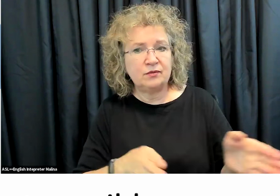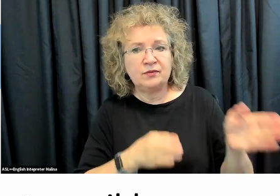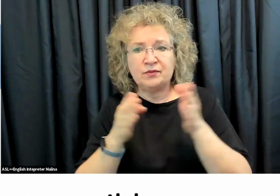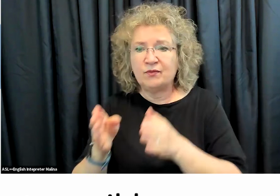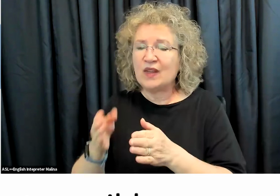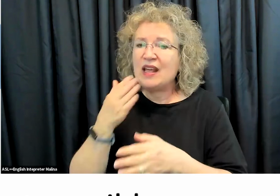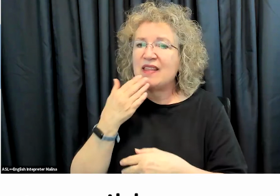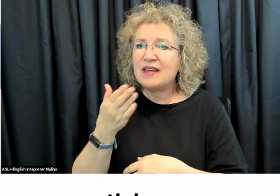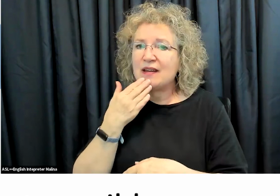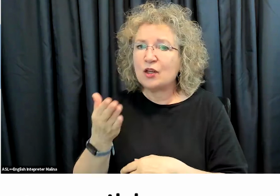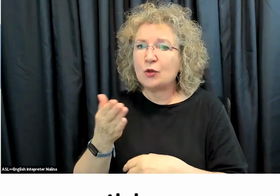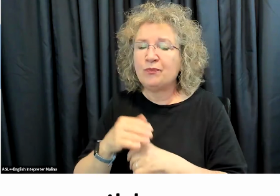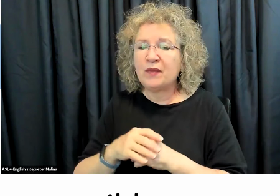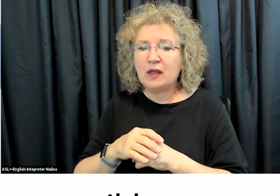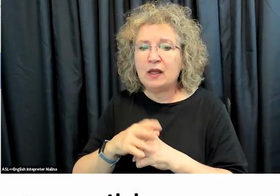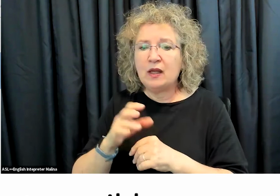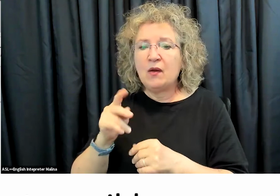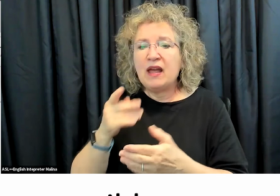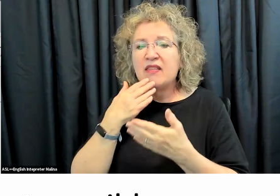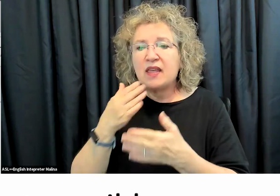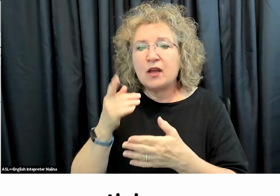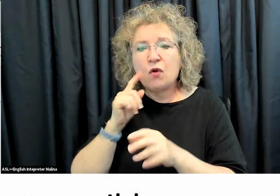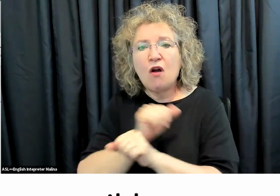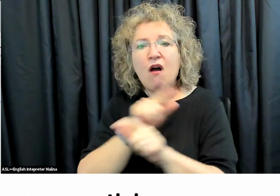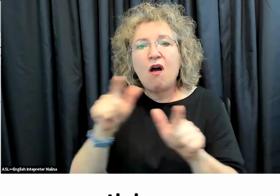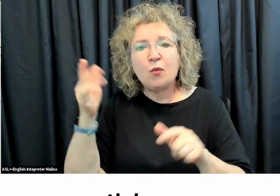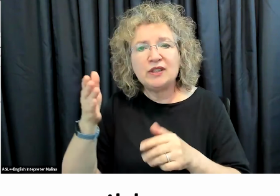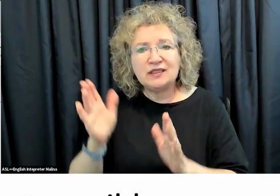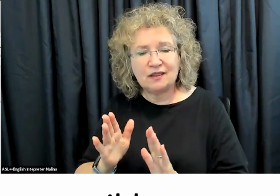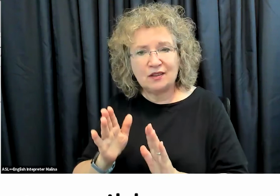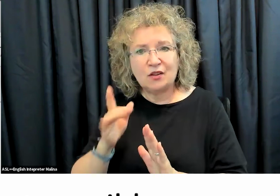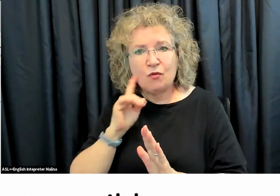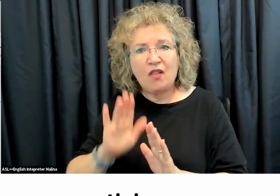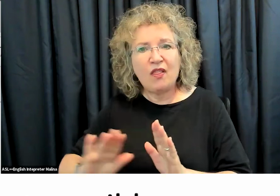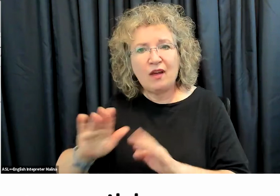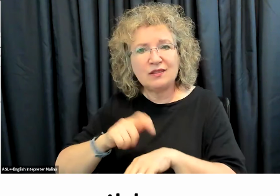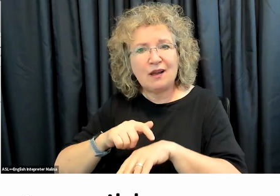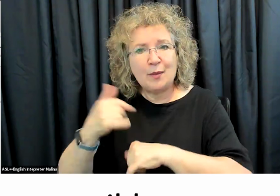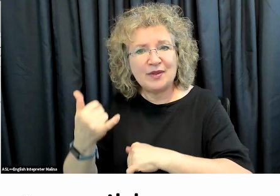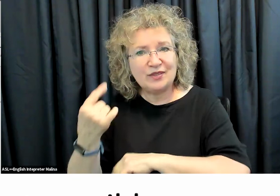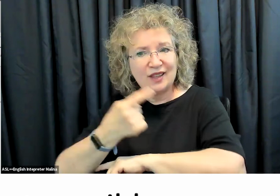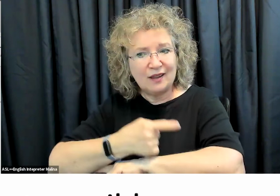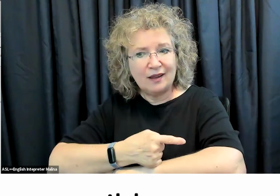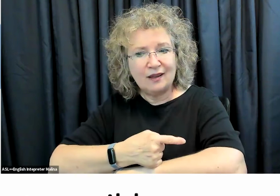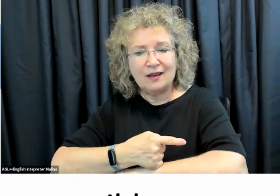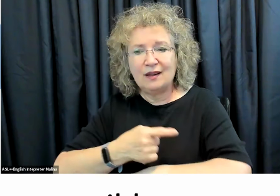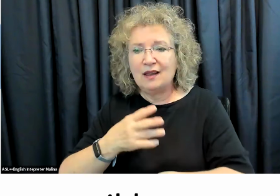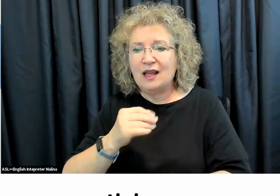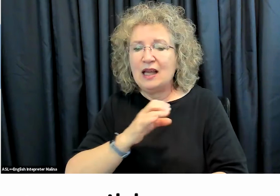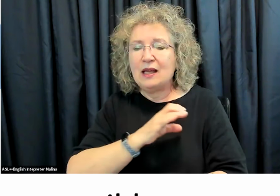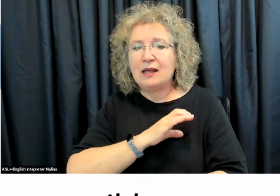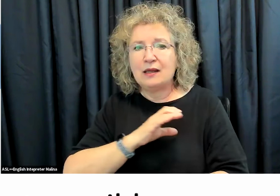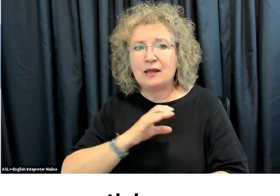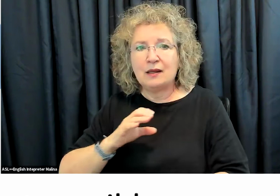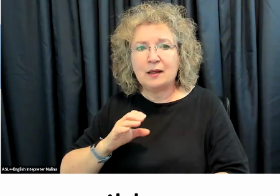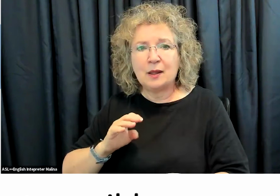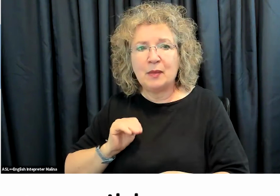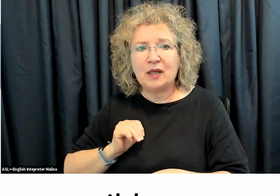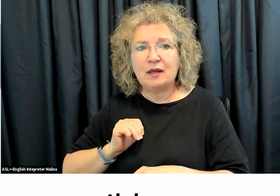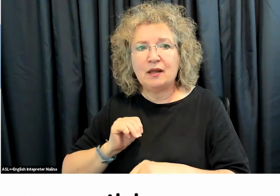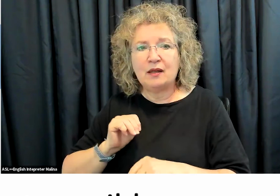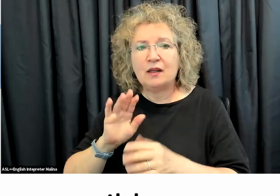Thank you, Kayla. So thank you to all our presenters for giving their time today and the community partners who made this